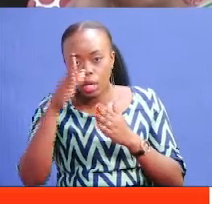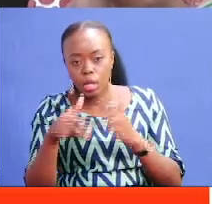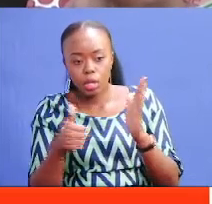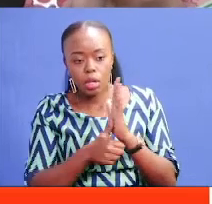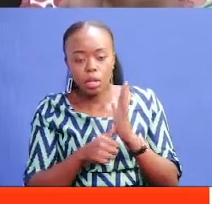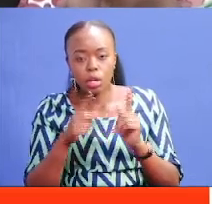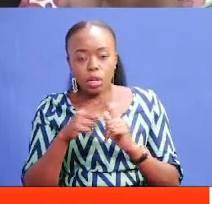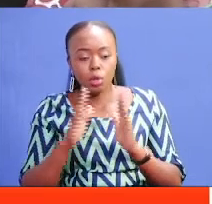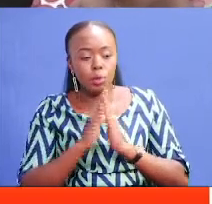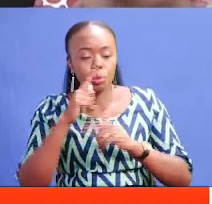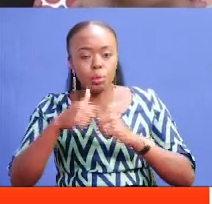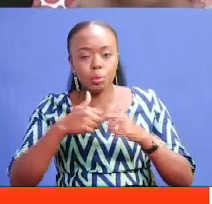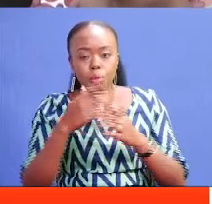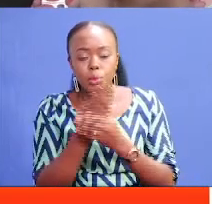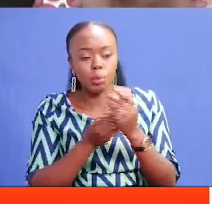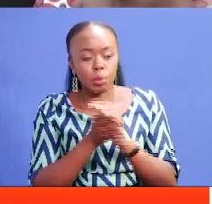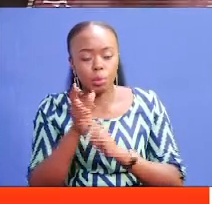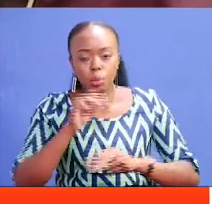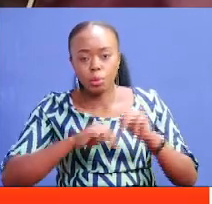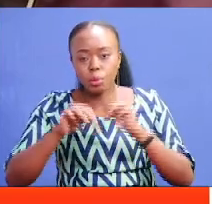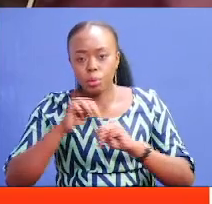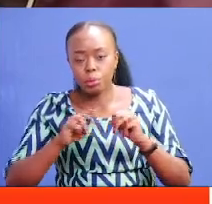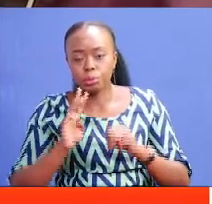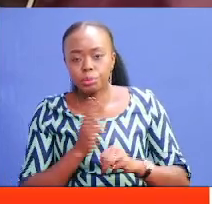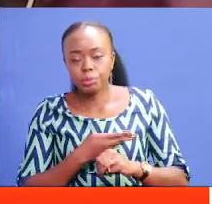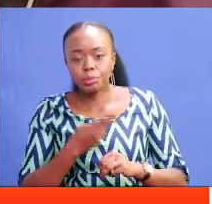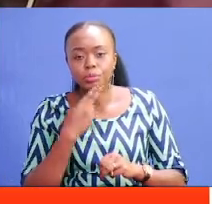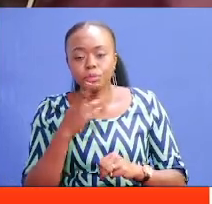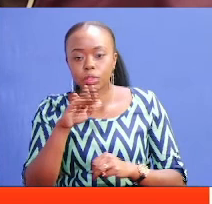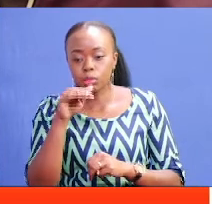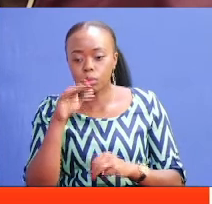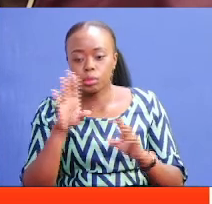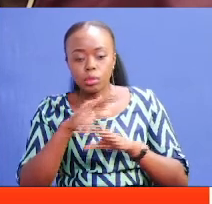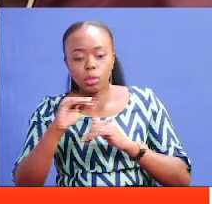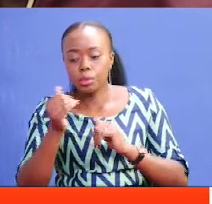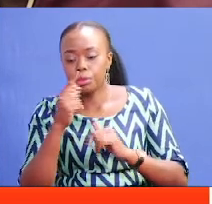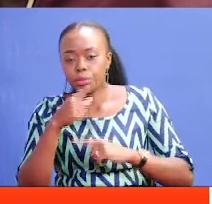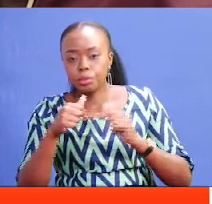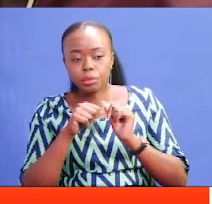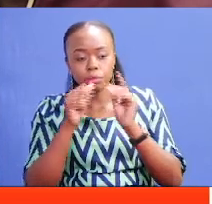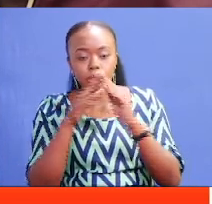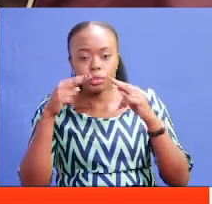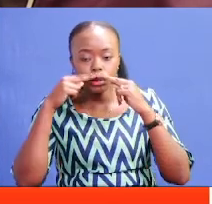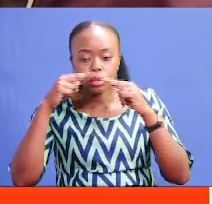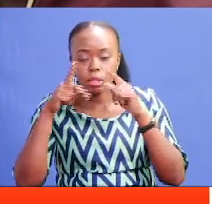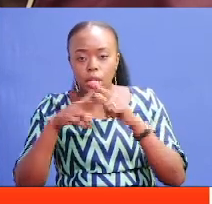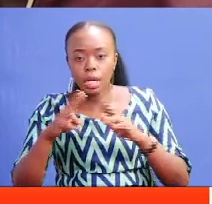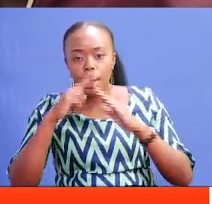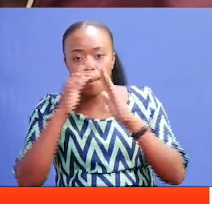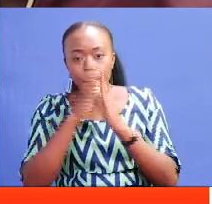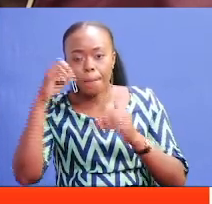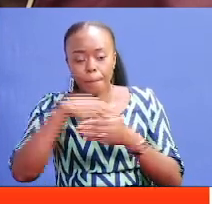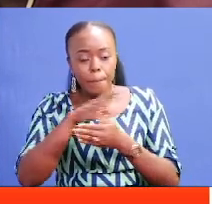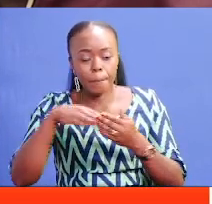agencies to play their role in resolving the matter. We urge communities to continue observing peace and respecting light